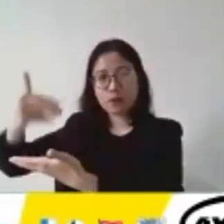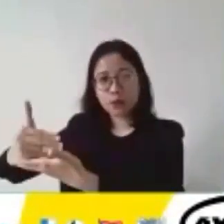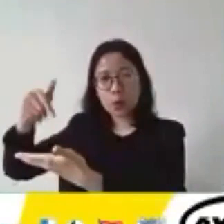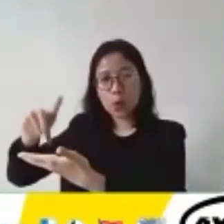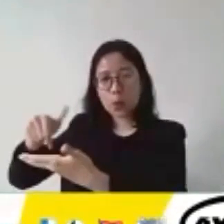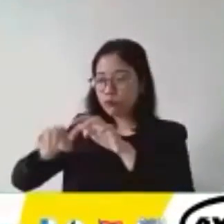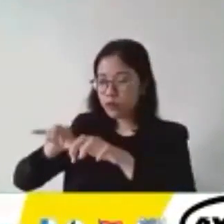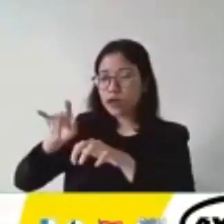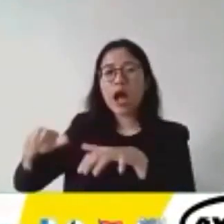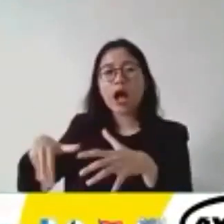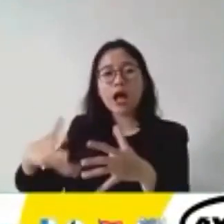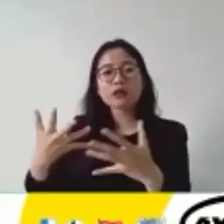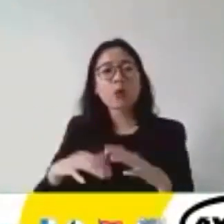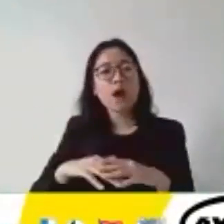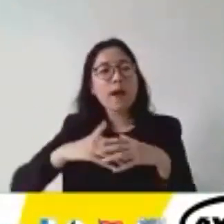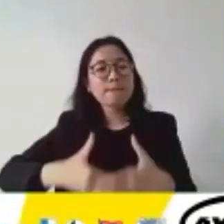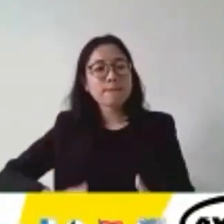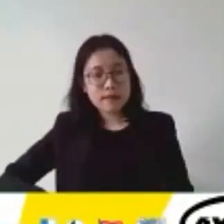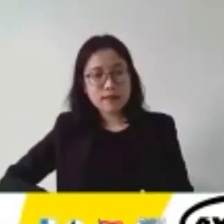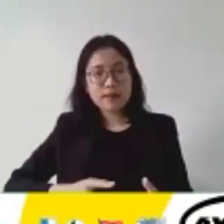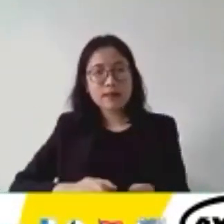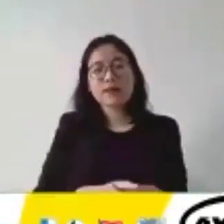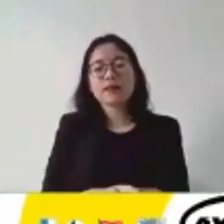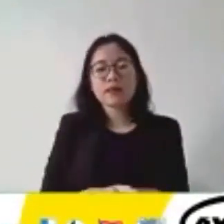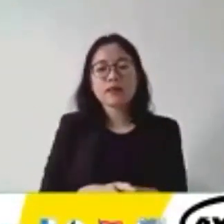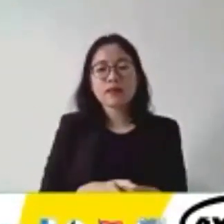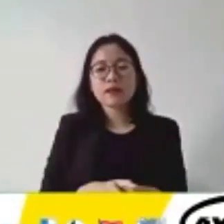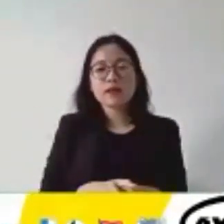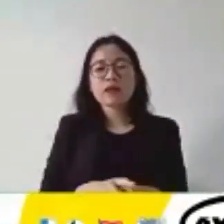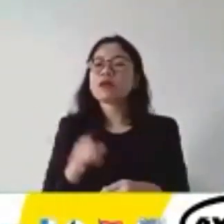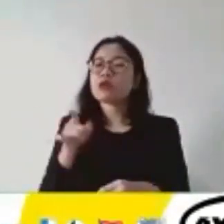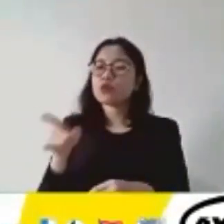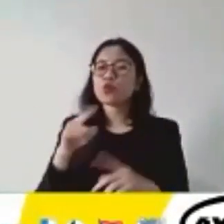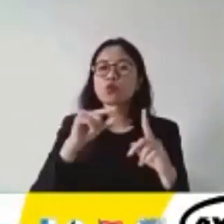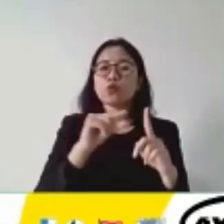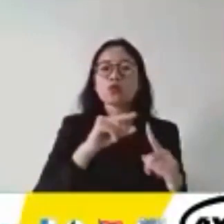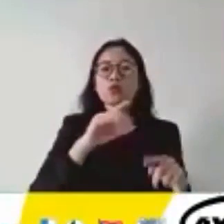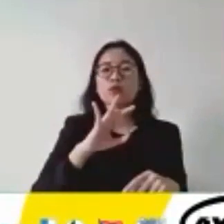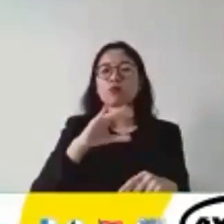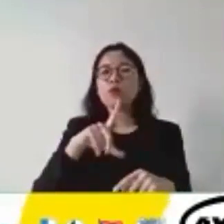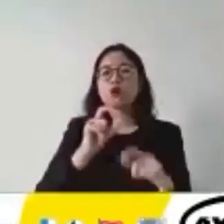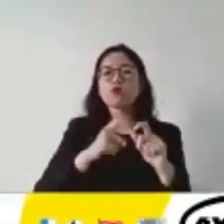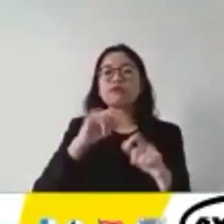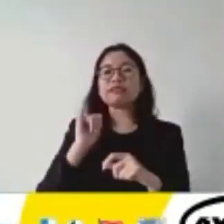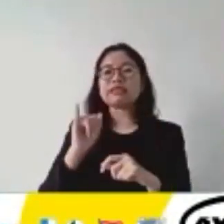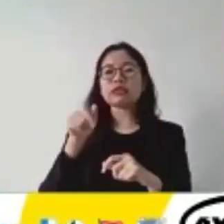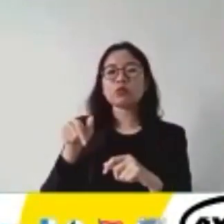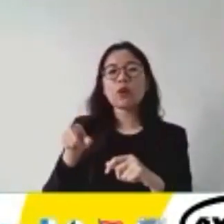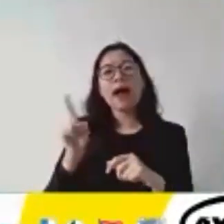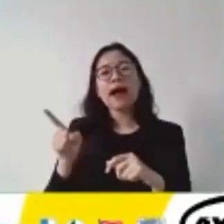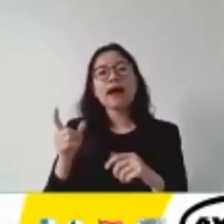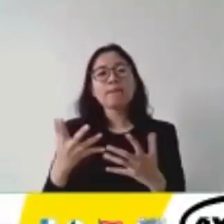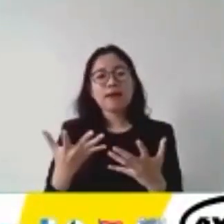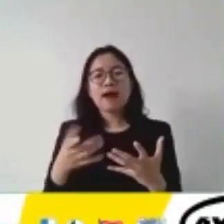preterm delivery or prematurity. It's also during pregnancy, exposure to air